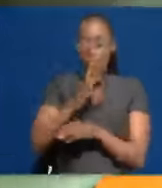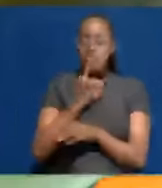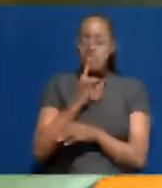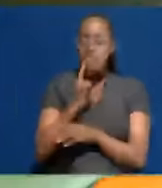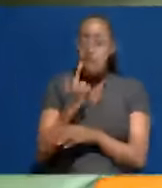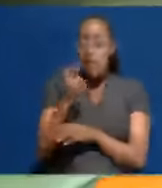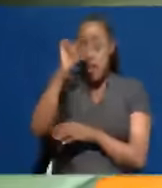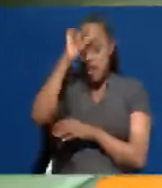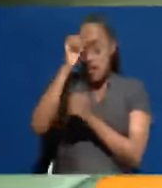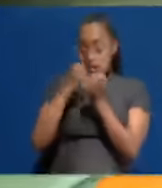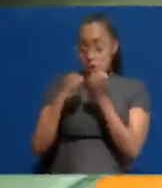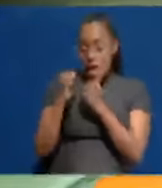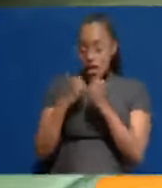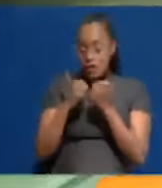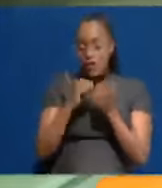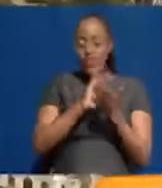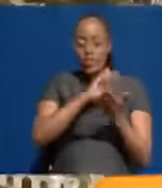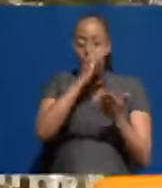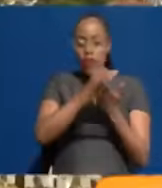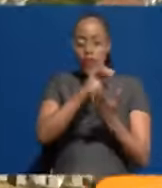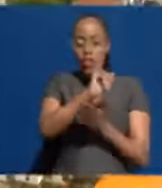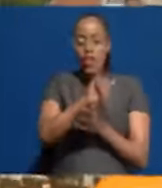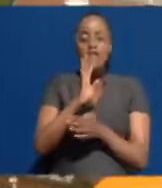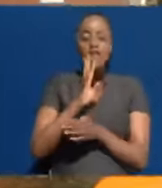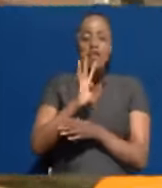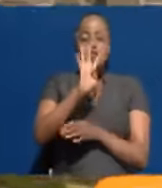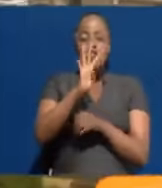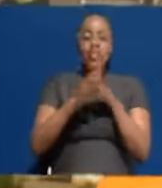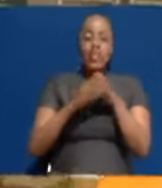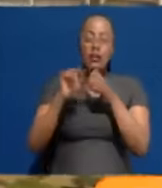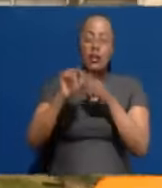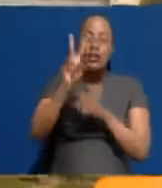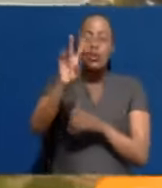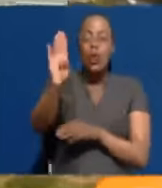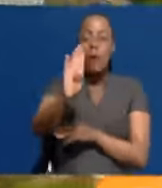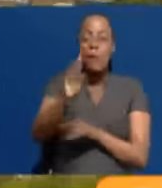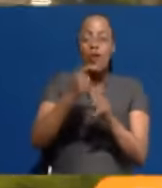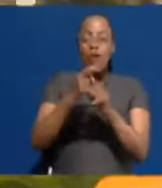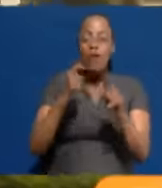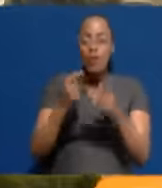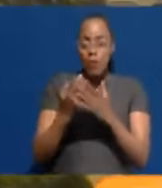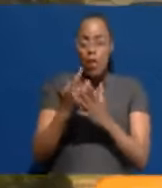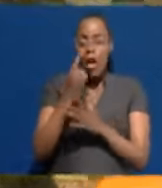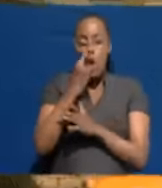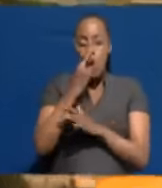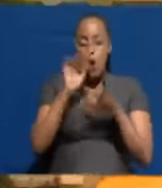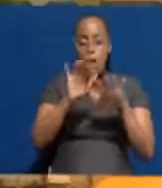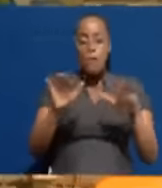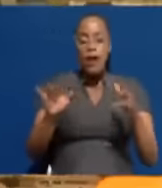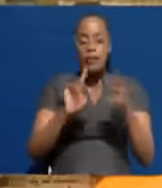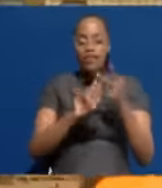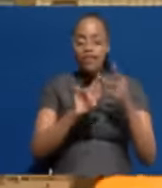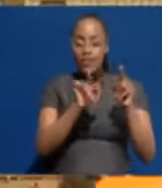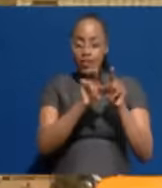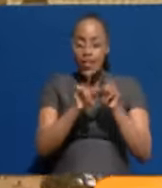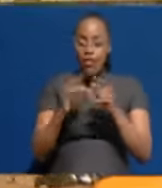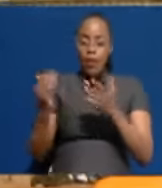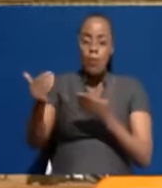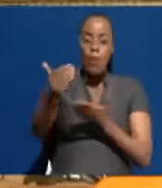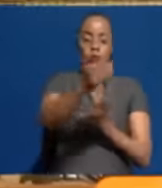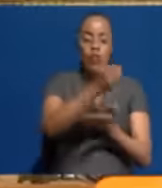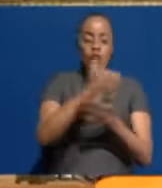fund its activities, is targeting to borrow 449.2 billion shillings from the domestic market, while at the same time